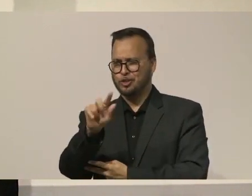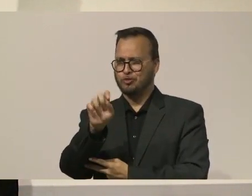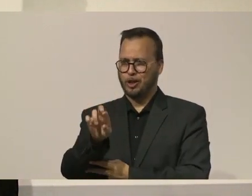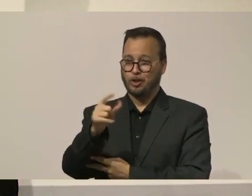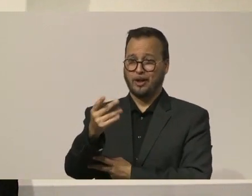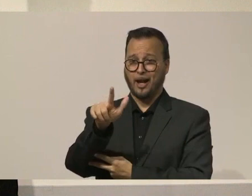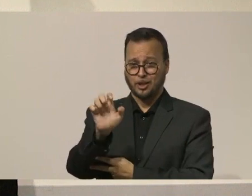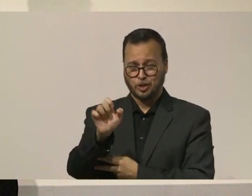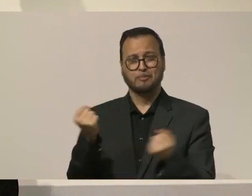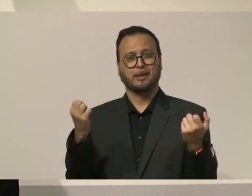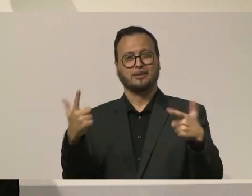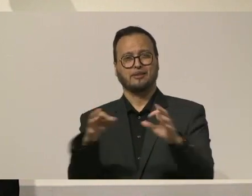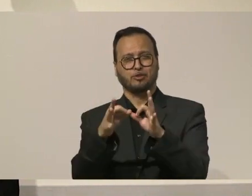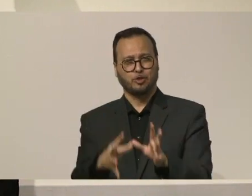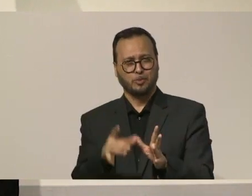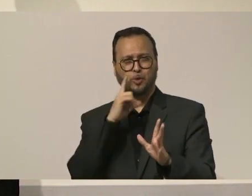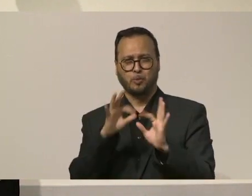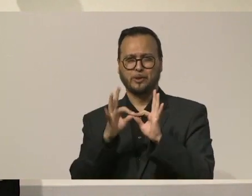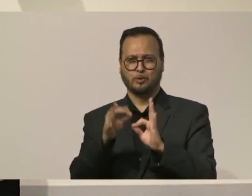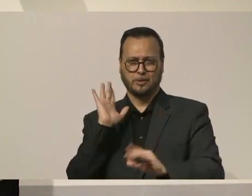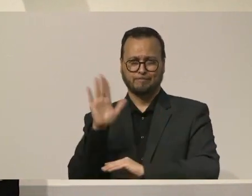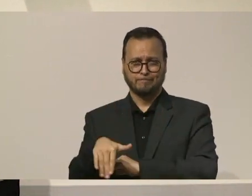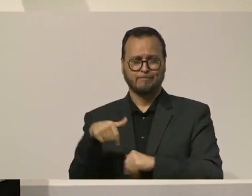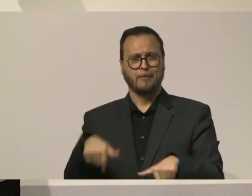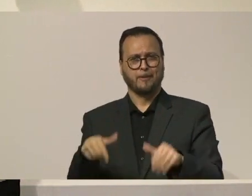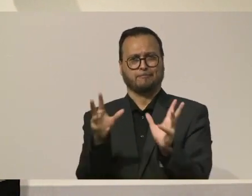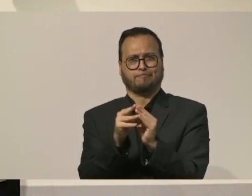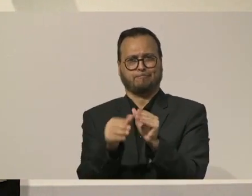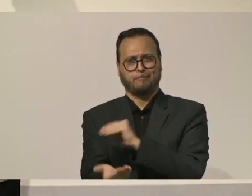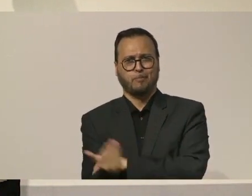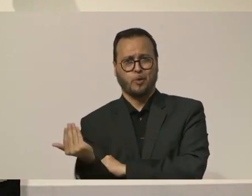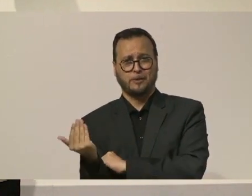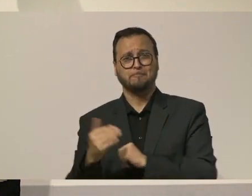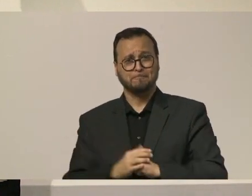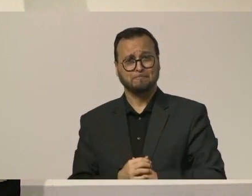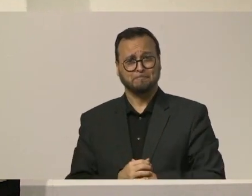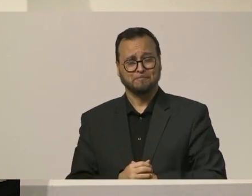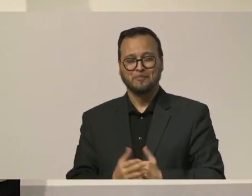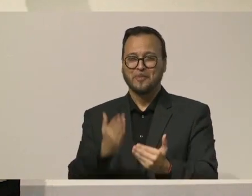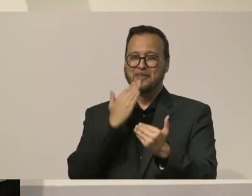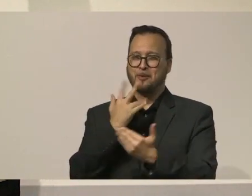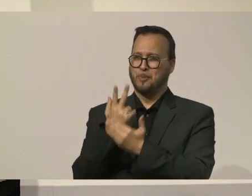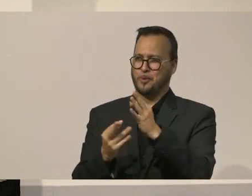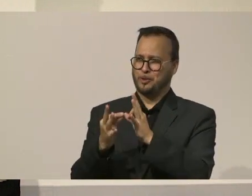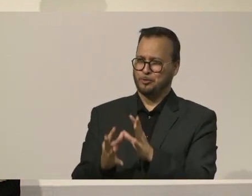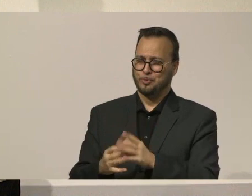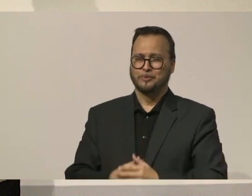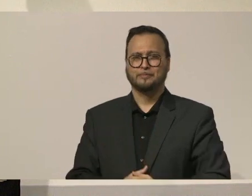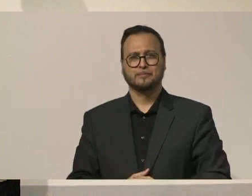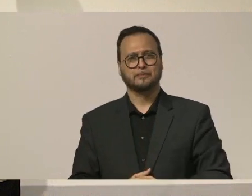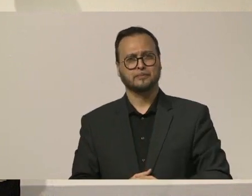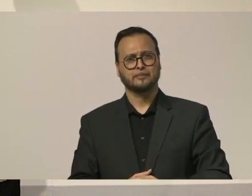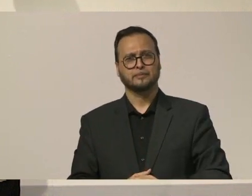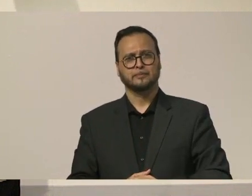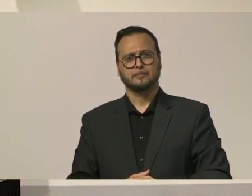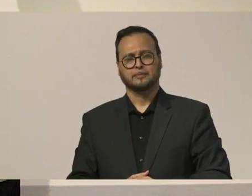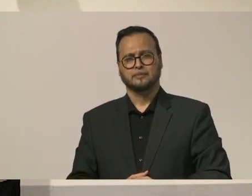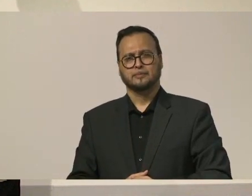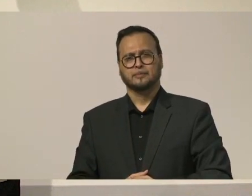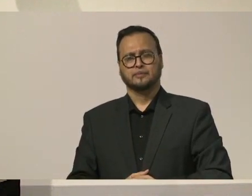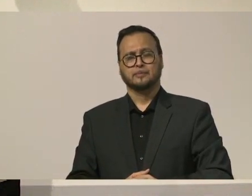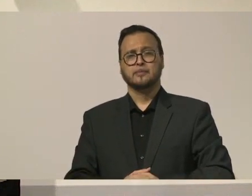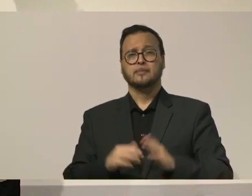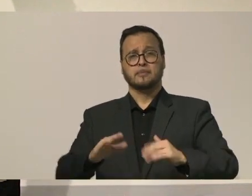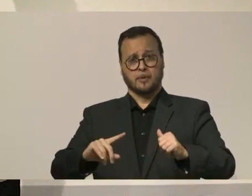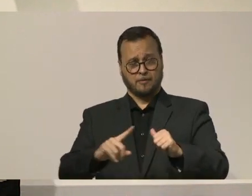Sign Language interpreters who are going to interpret for my colleagues and me this morning. Thank you both very much.